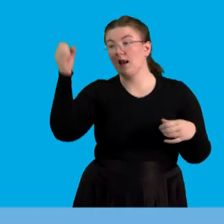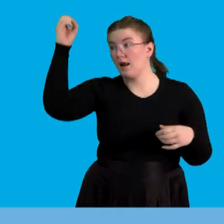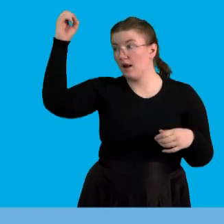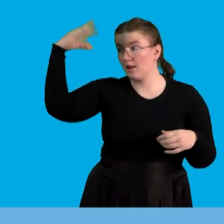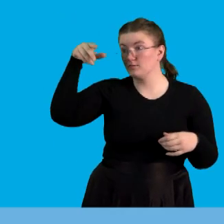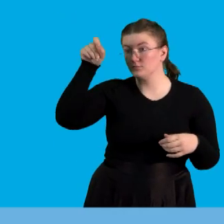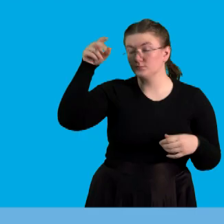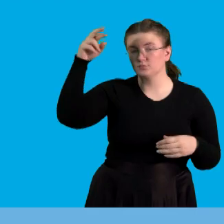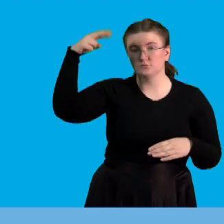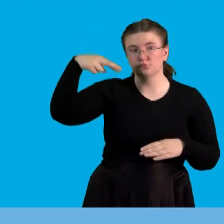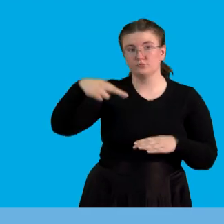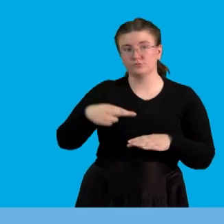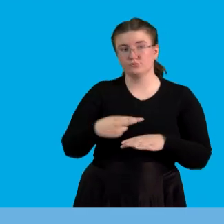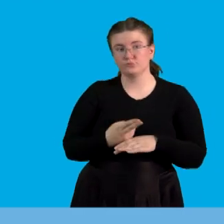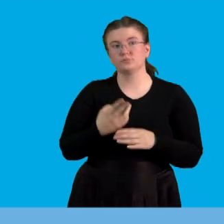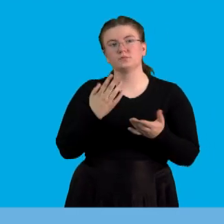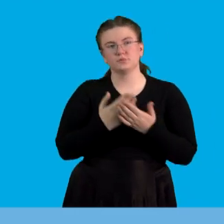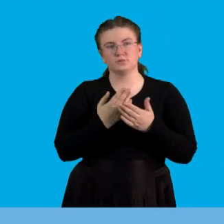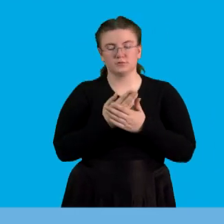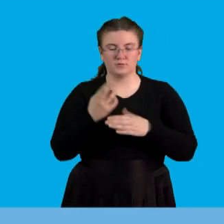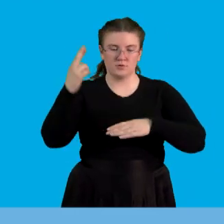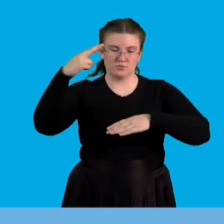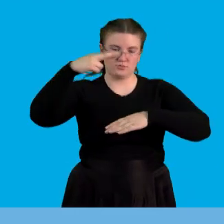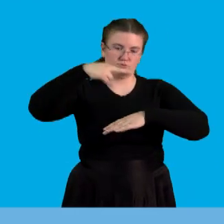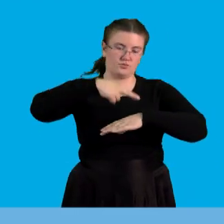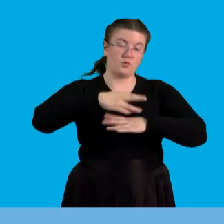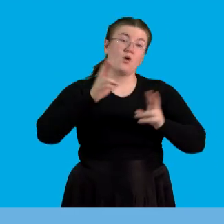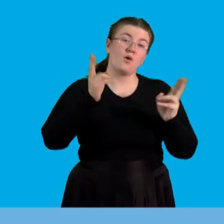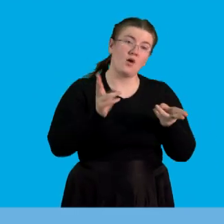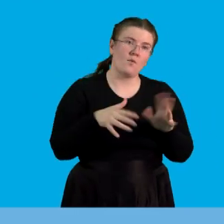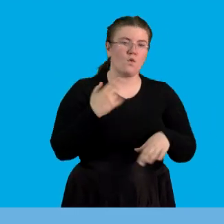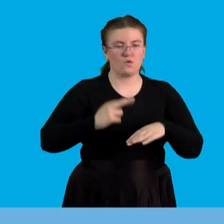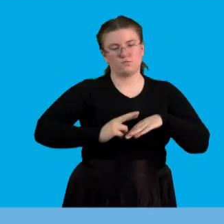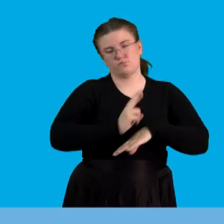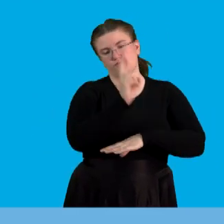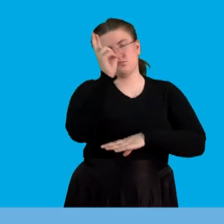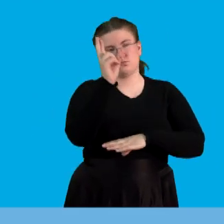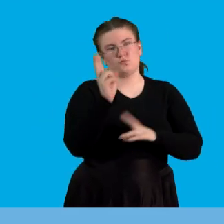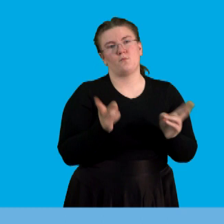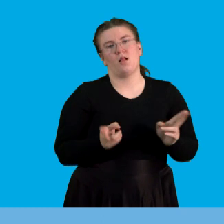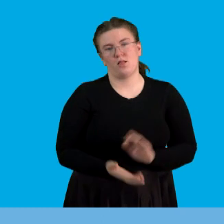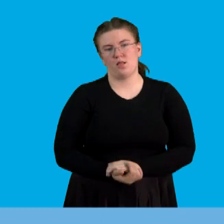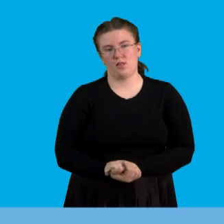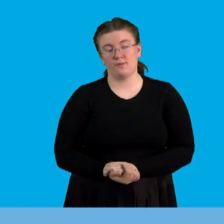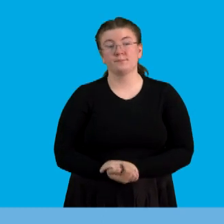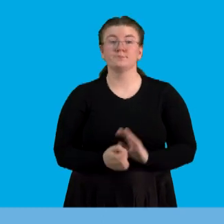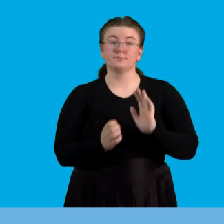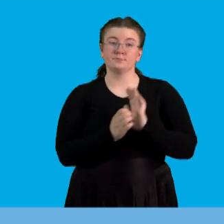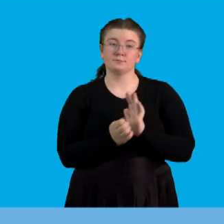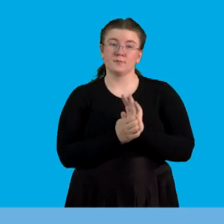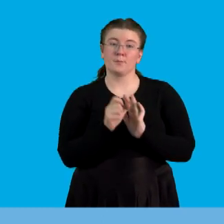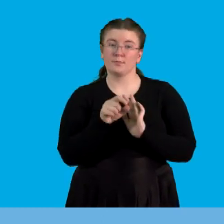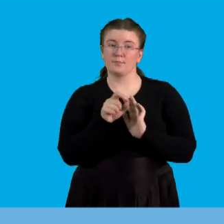being refracted, it can either bend towards the normal or bend away from the normal. So the examples that we are seeing here, they